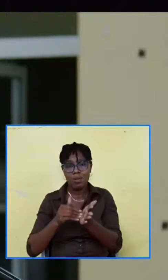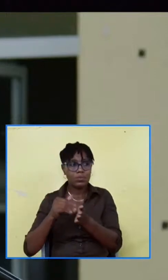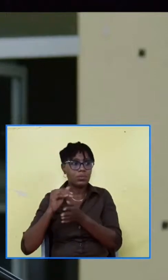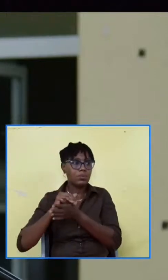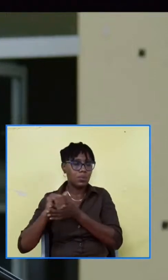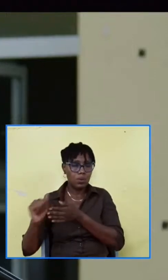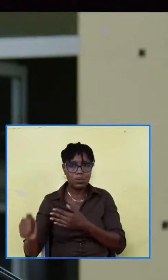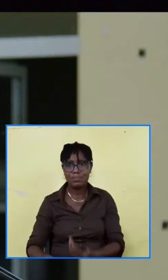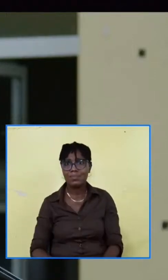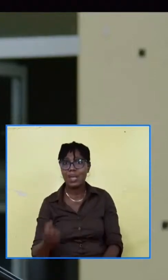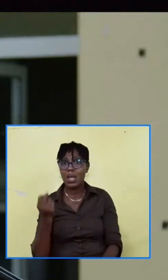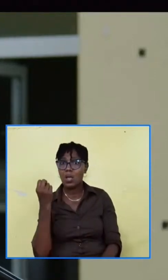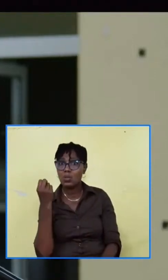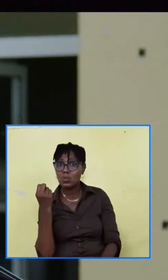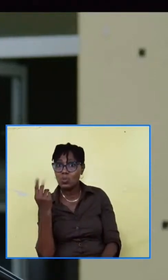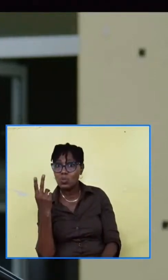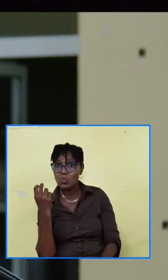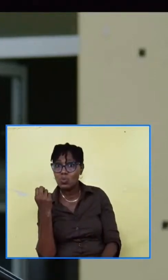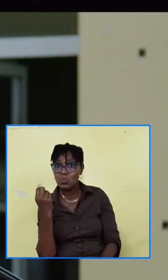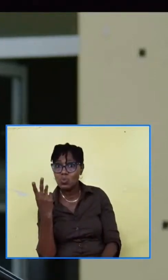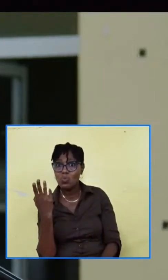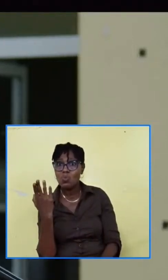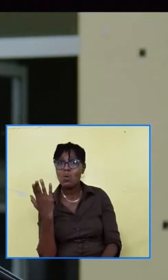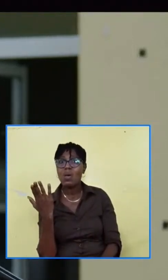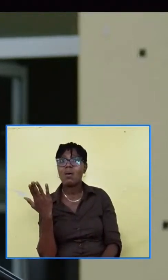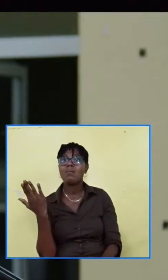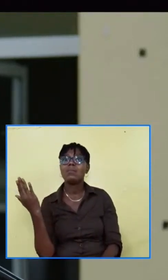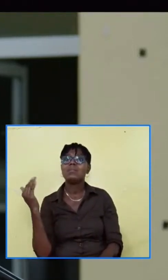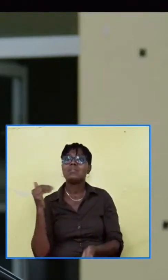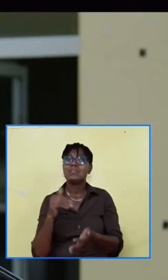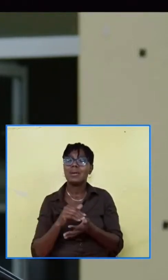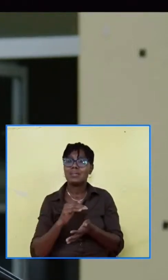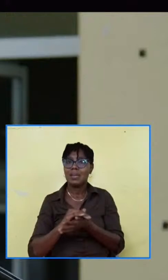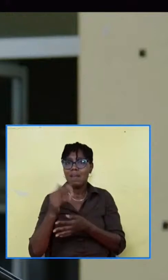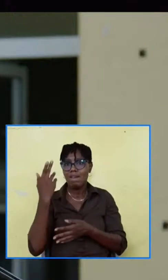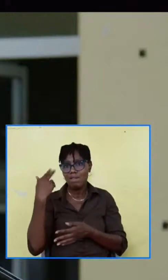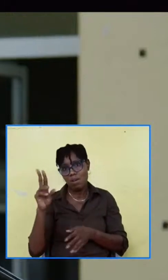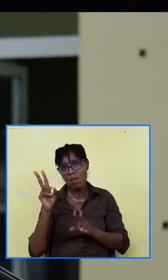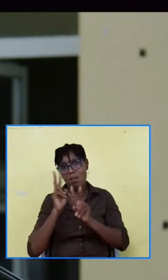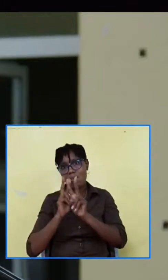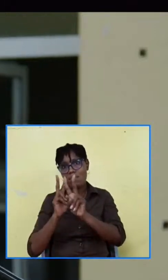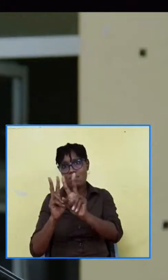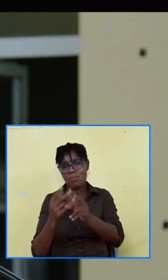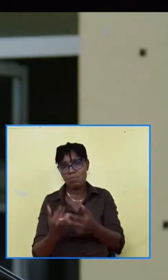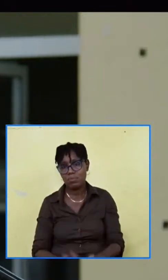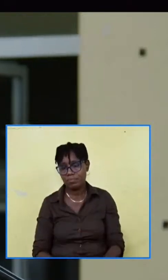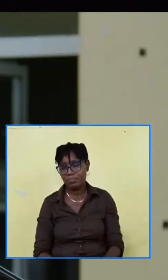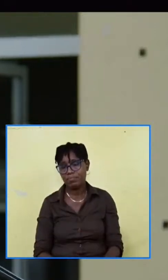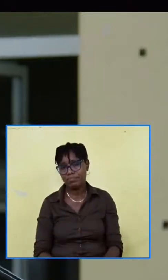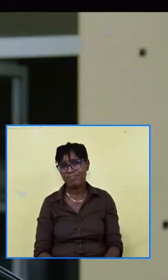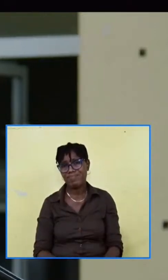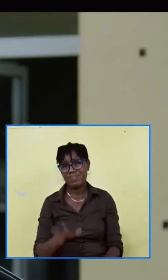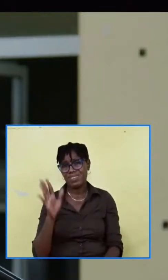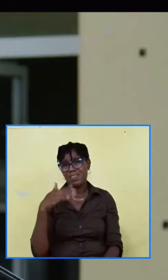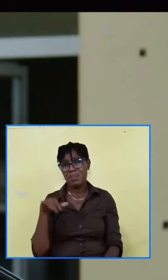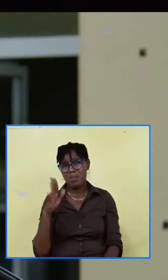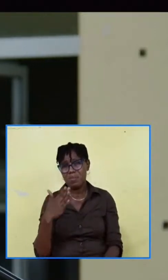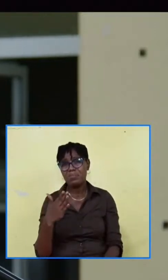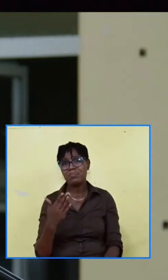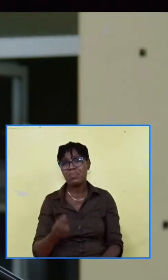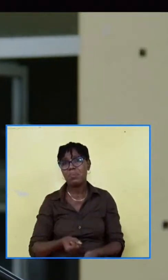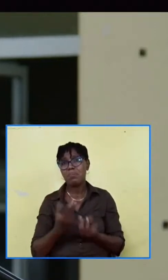Yeah, $12,000 for the average funeral. Unless you want a big casket with gold trimmings and all them sort of things. But the average funeral is around there